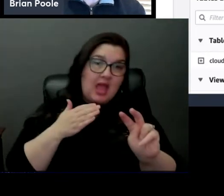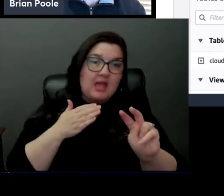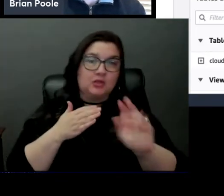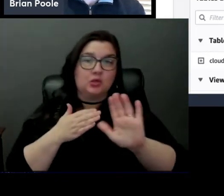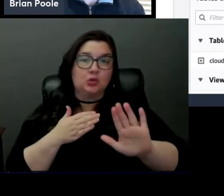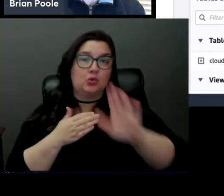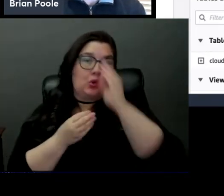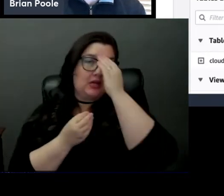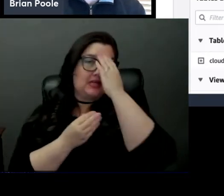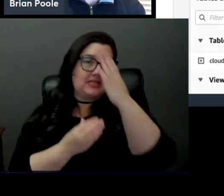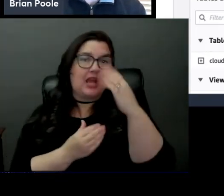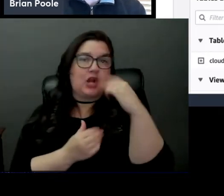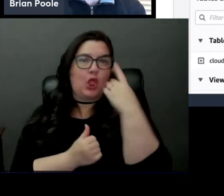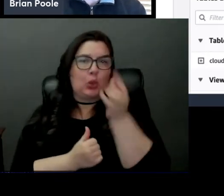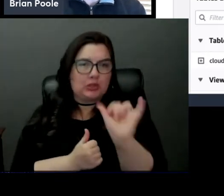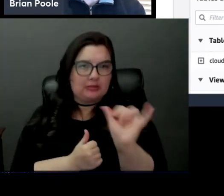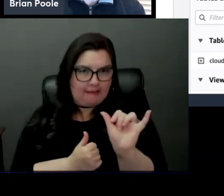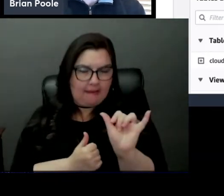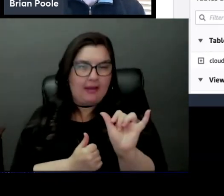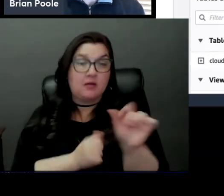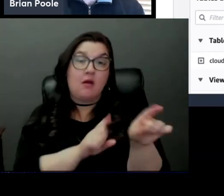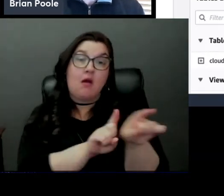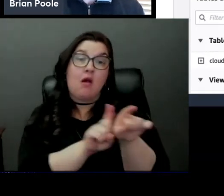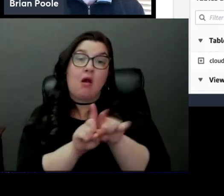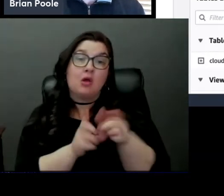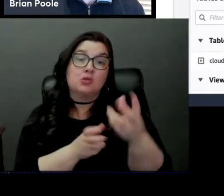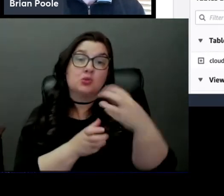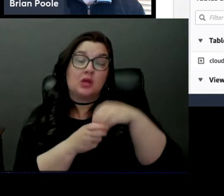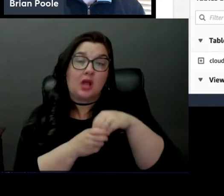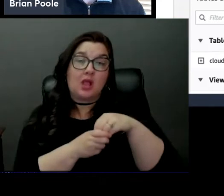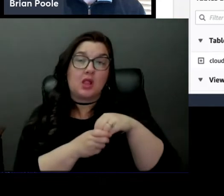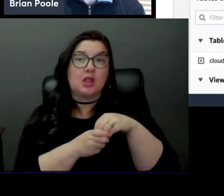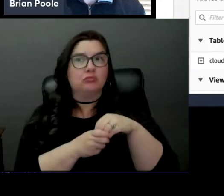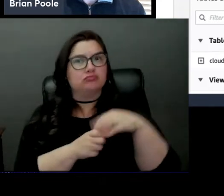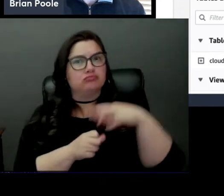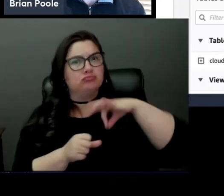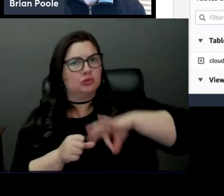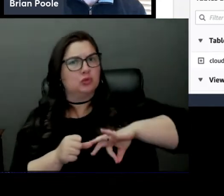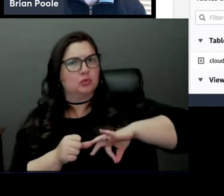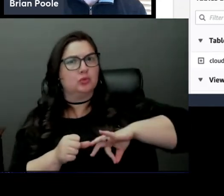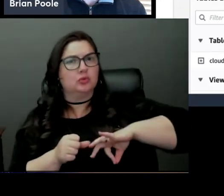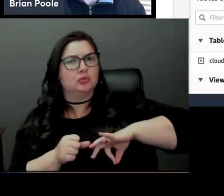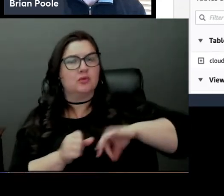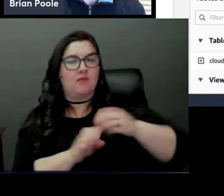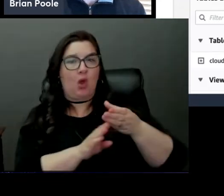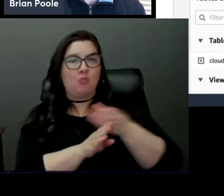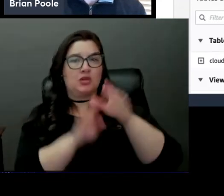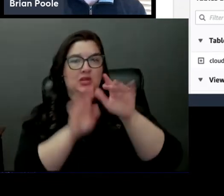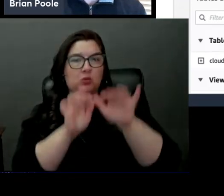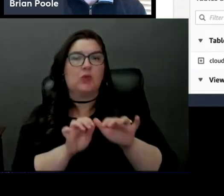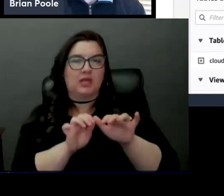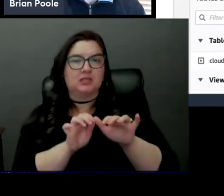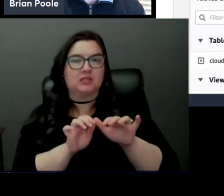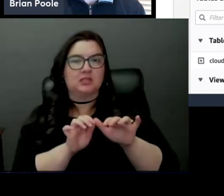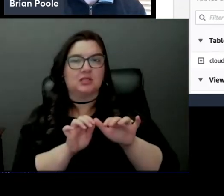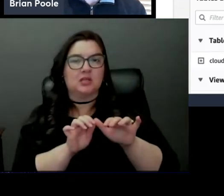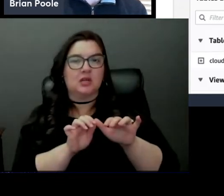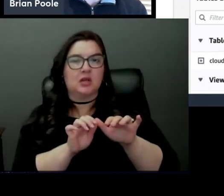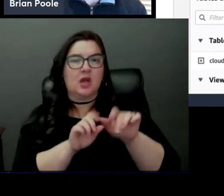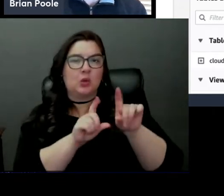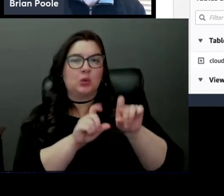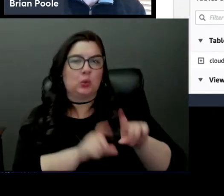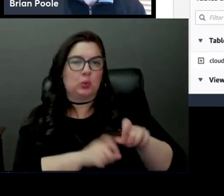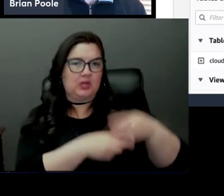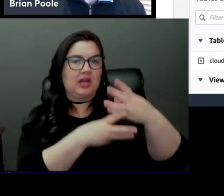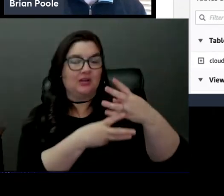looks, but it also includes some useful pre-written queries. Because when I was first learning